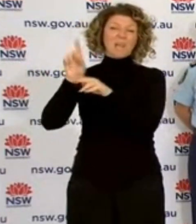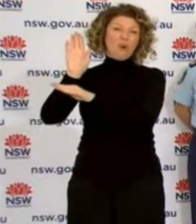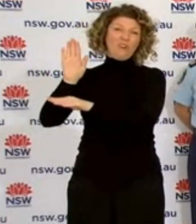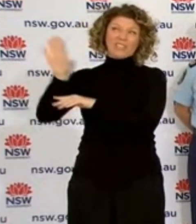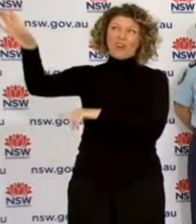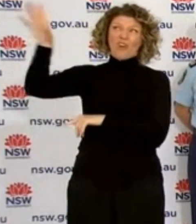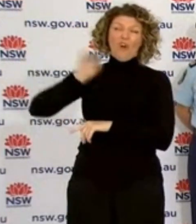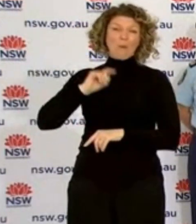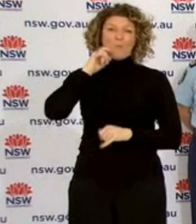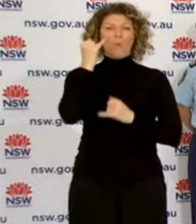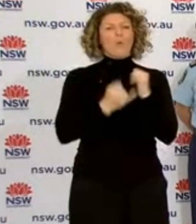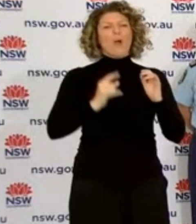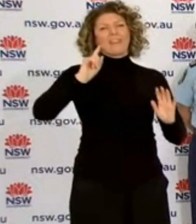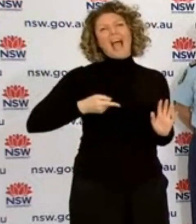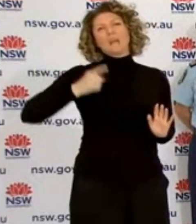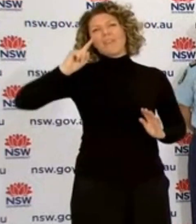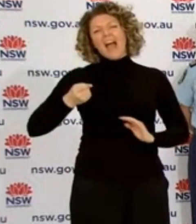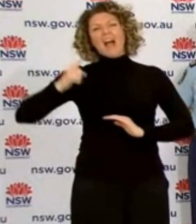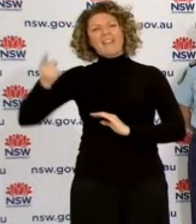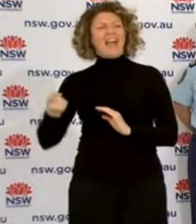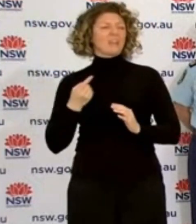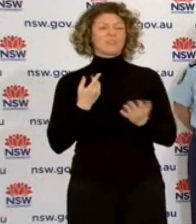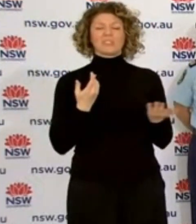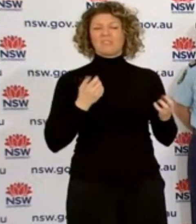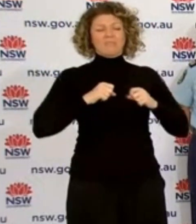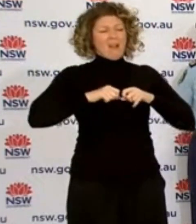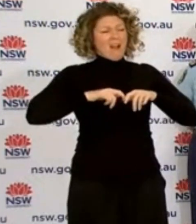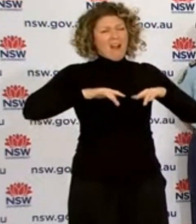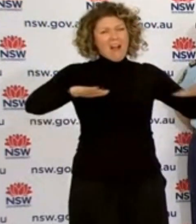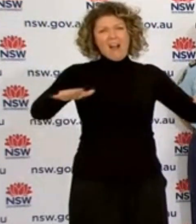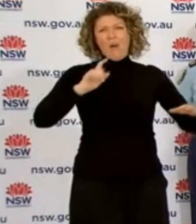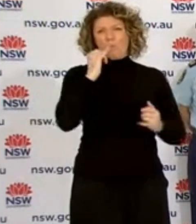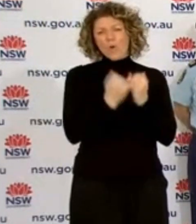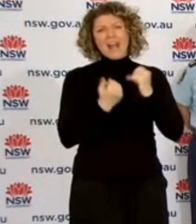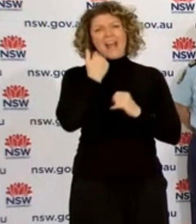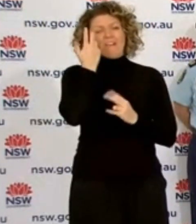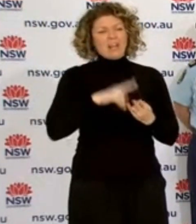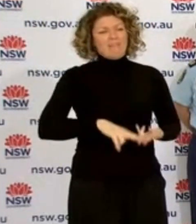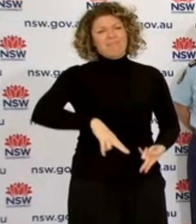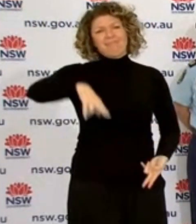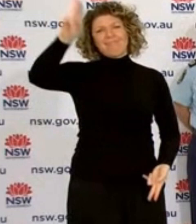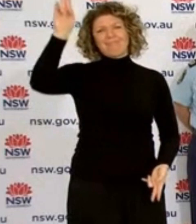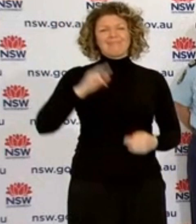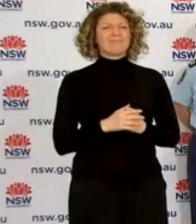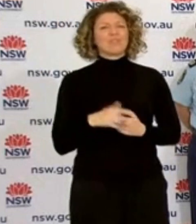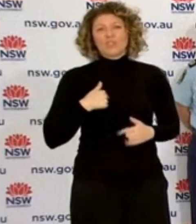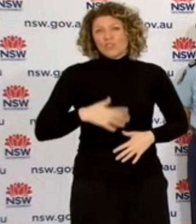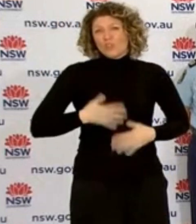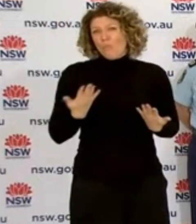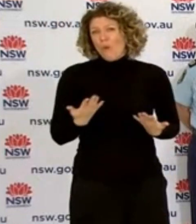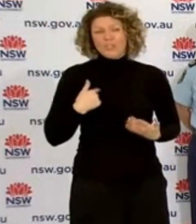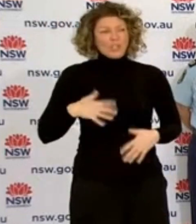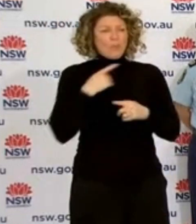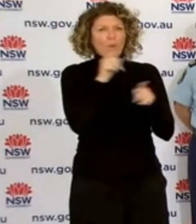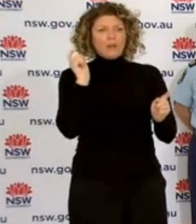and thousands of cases every day and so many deaths. We don't want to see that happen. We want our people to feel safe, to be